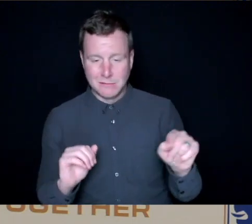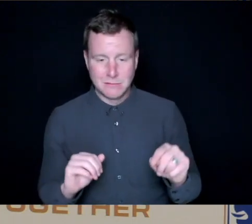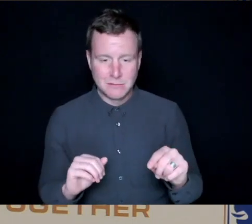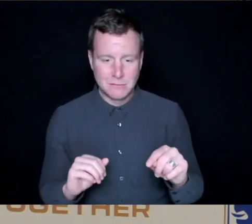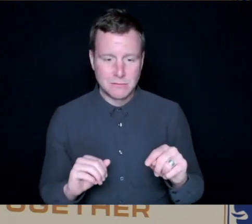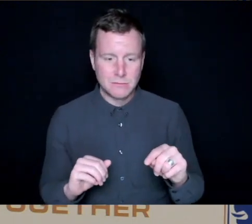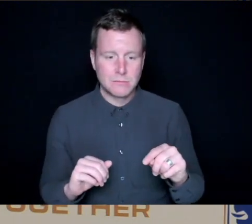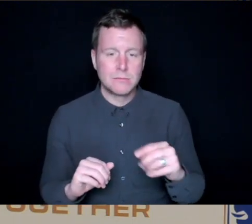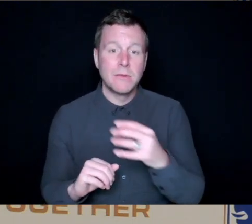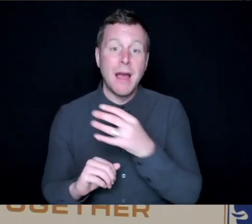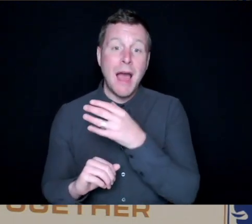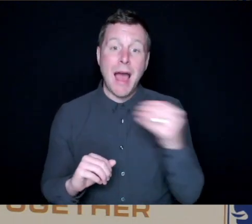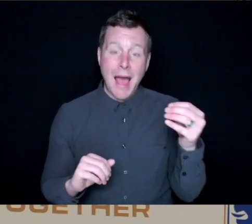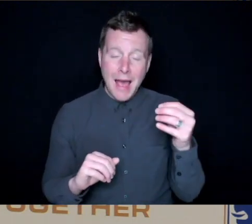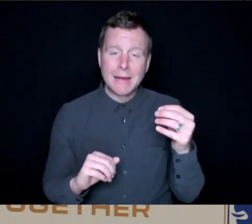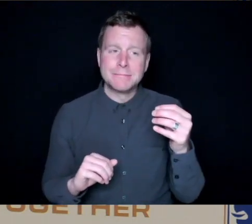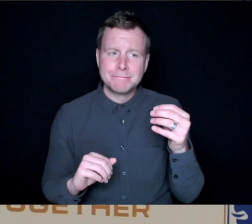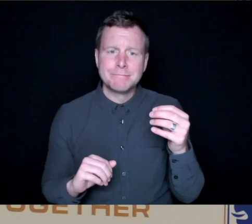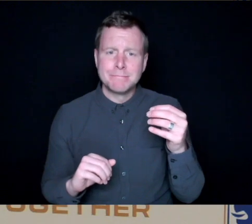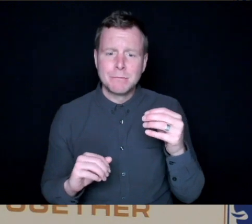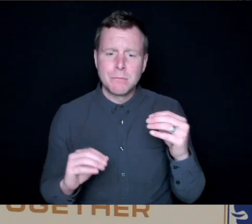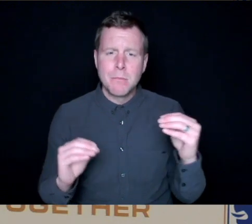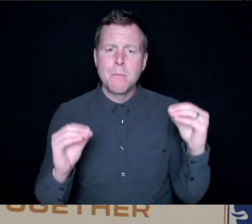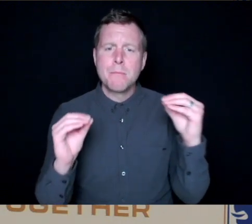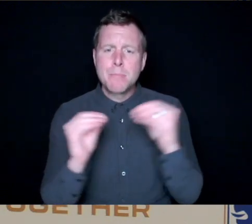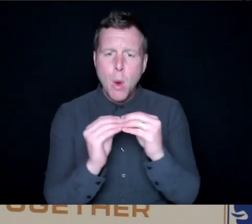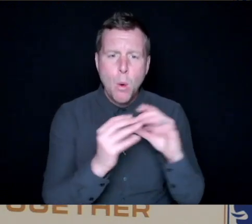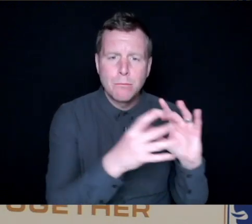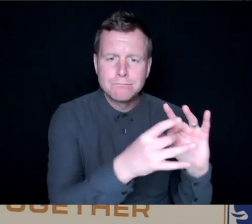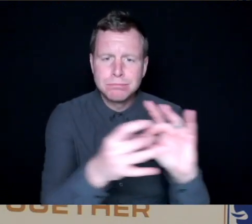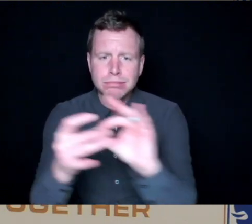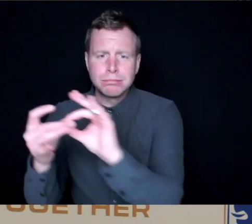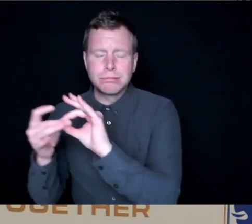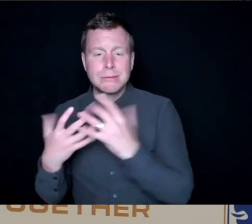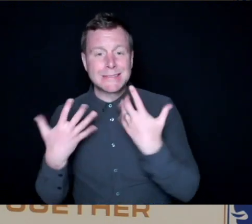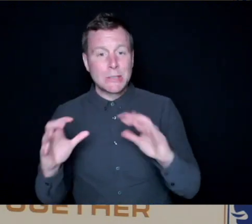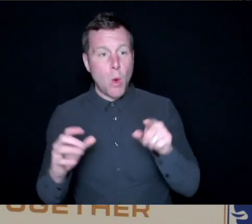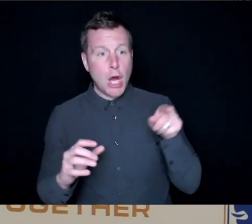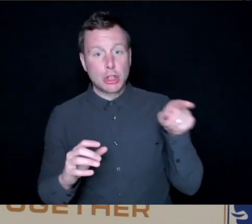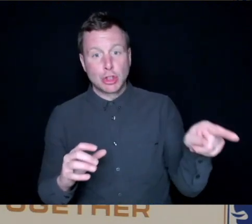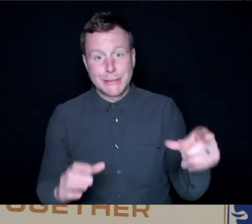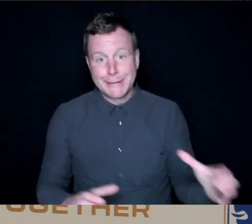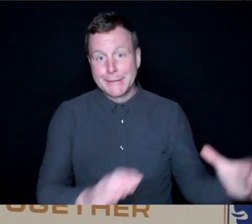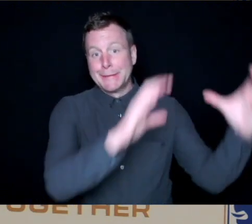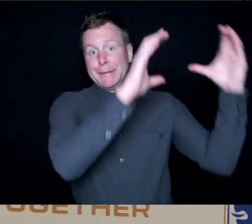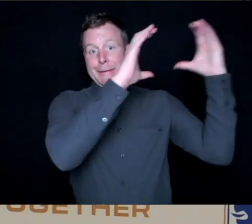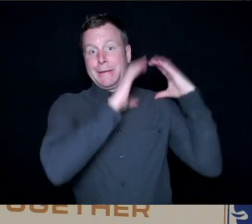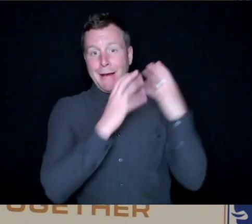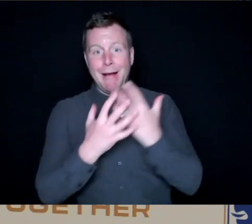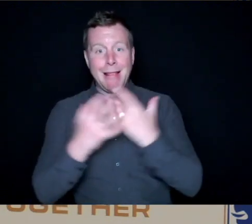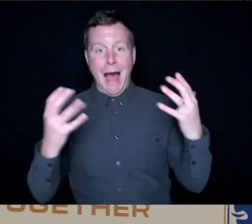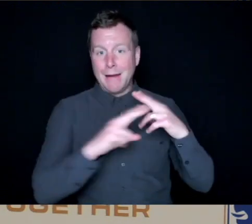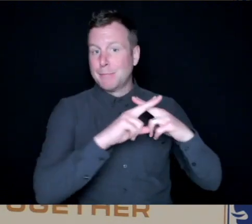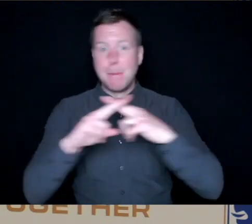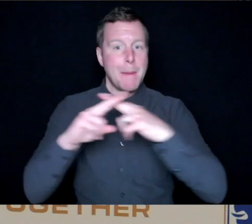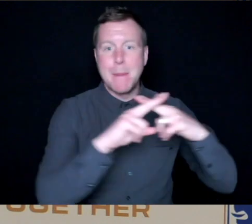I think then we started to get a little bit of a grip more collectively on not having to make her make a ton of